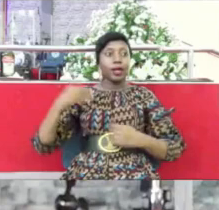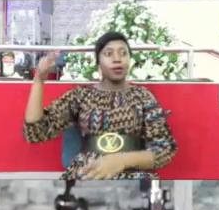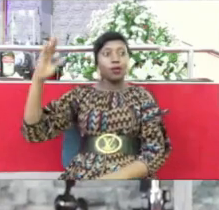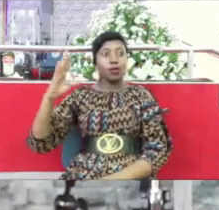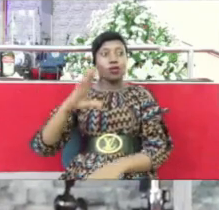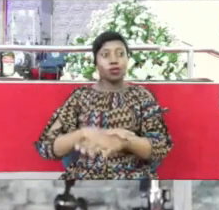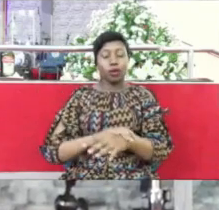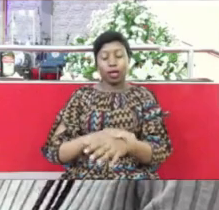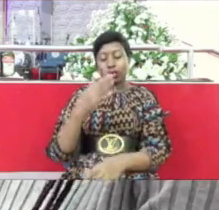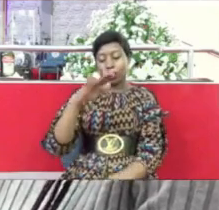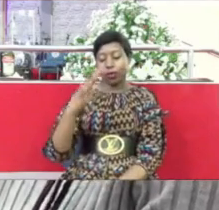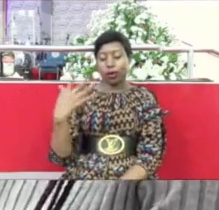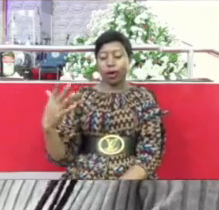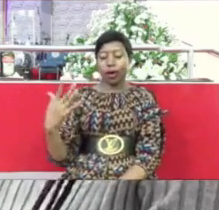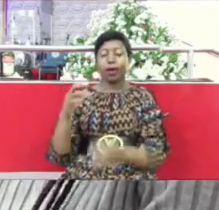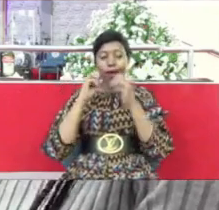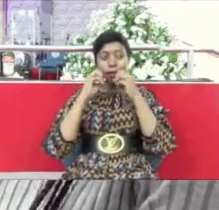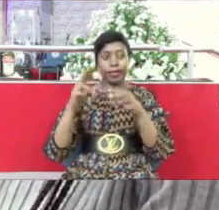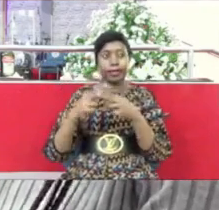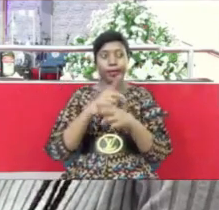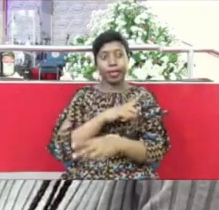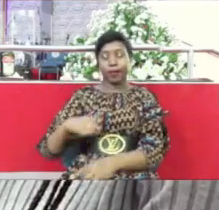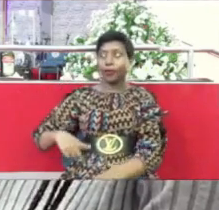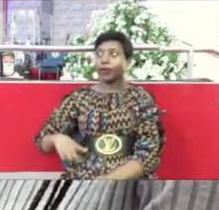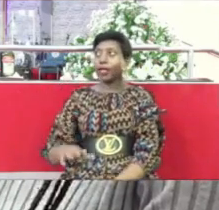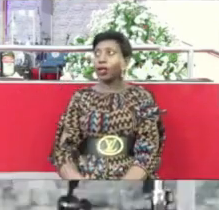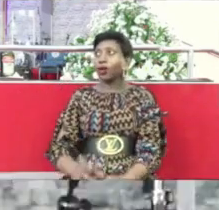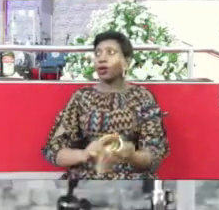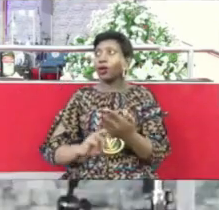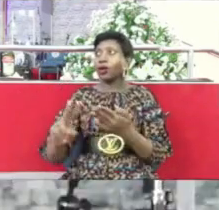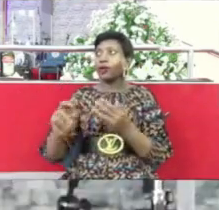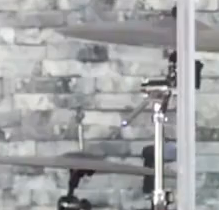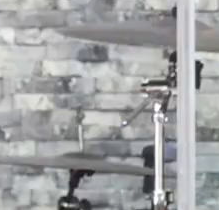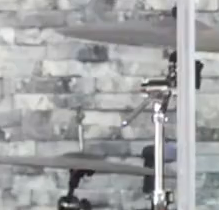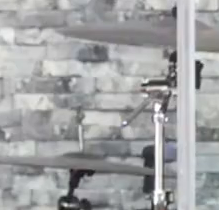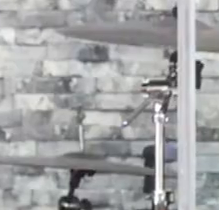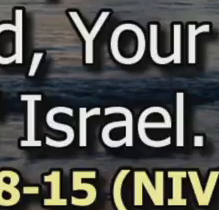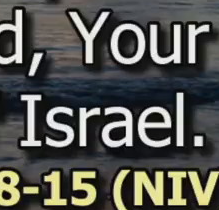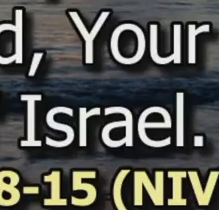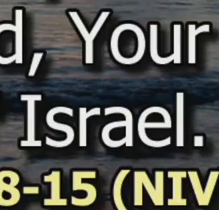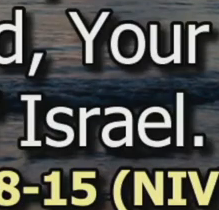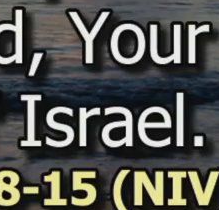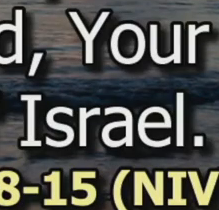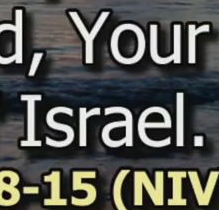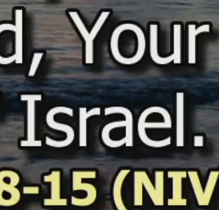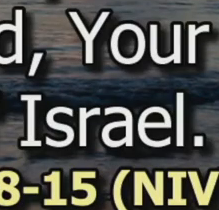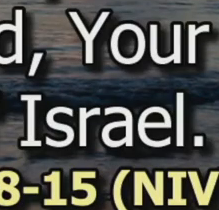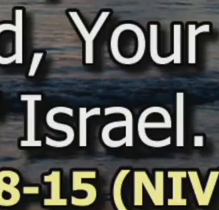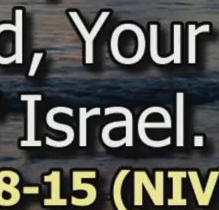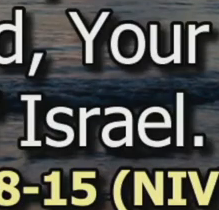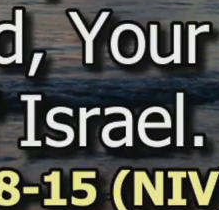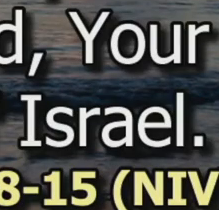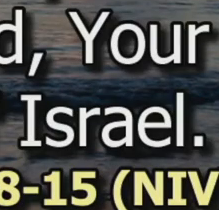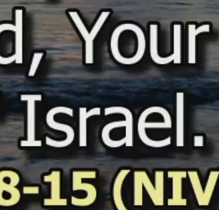hand. Blessed be the name of the Lord. Amen. Verse number 14. Do not be afraid, you warm